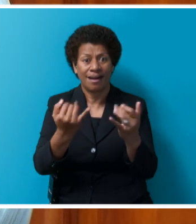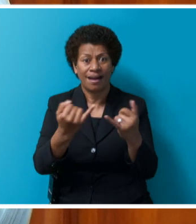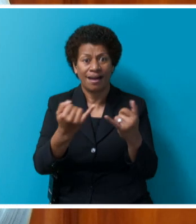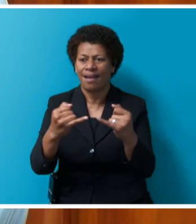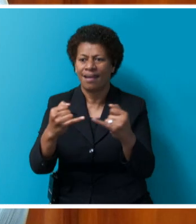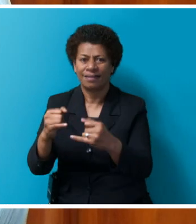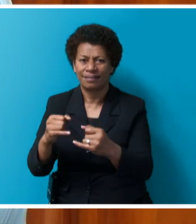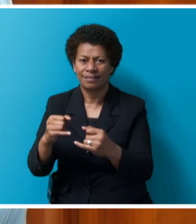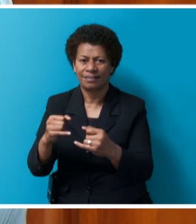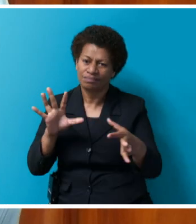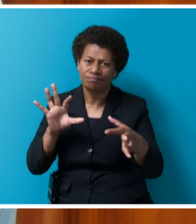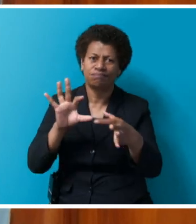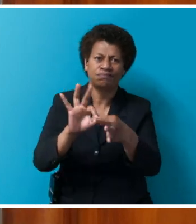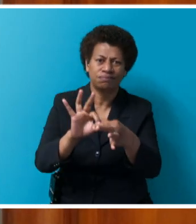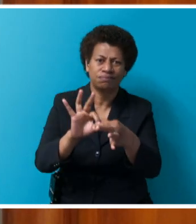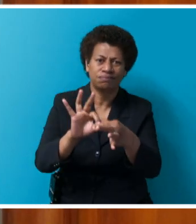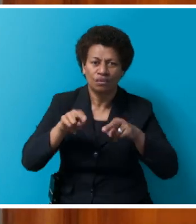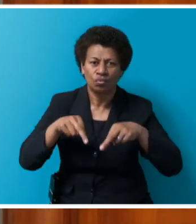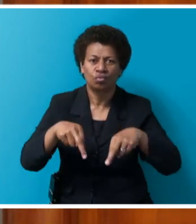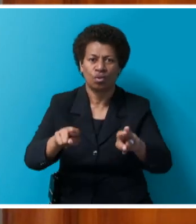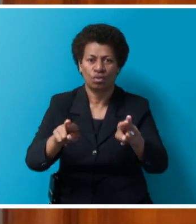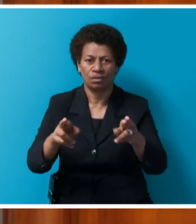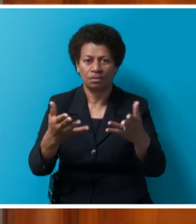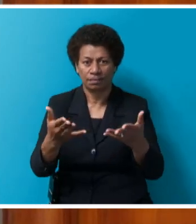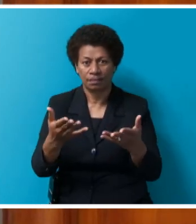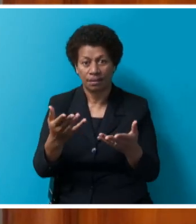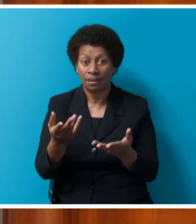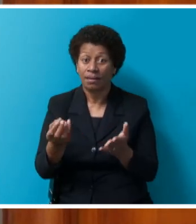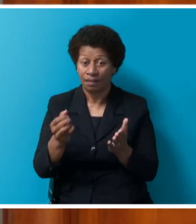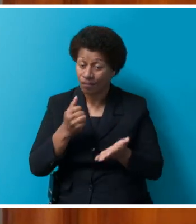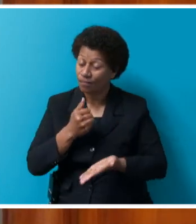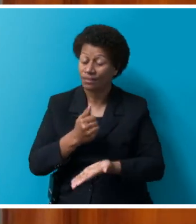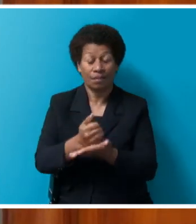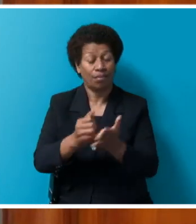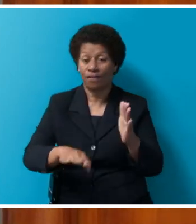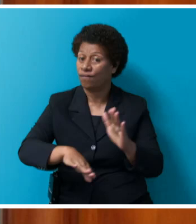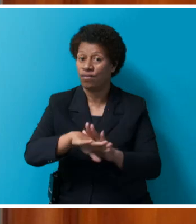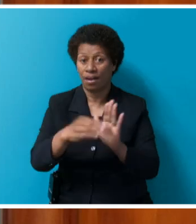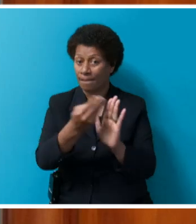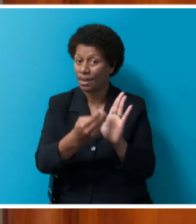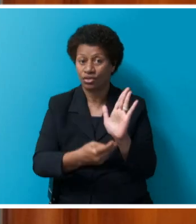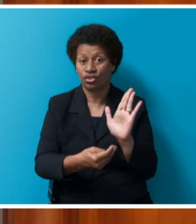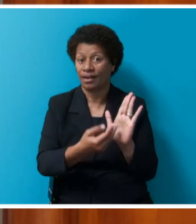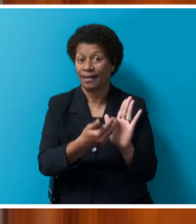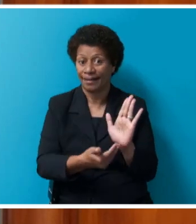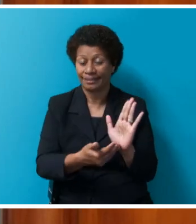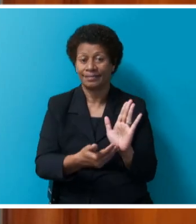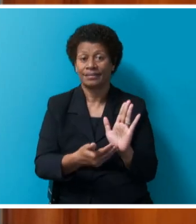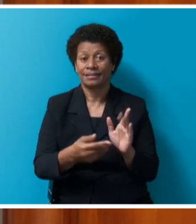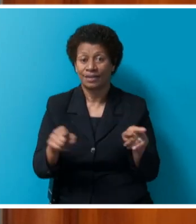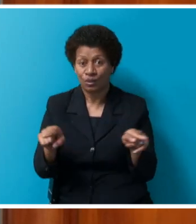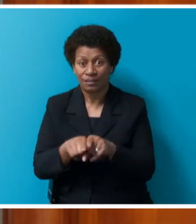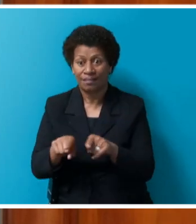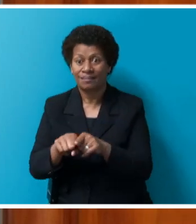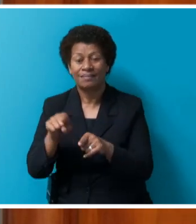and roads. My contribution to the national budget is in full support, and in the same breath, I wish to pivot my speech to some